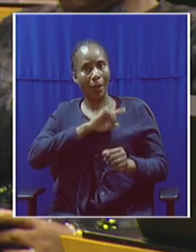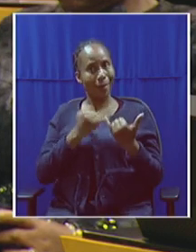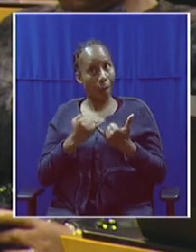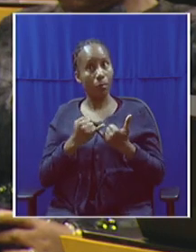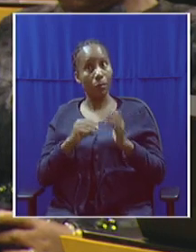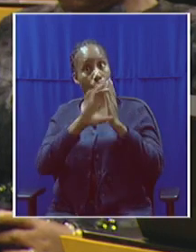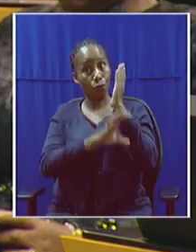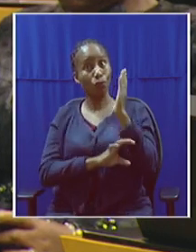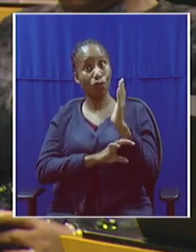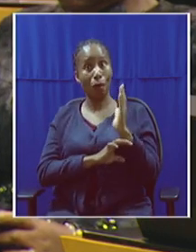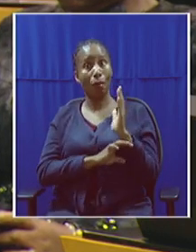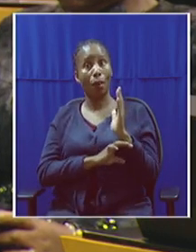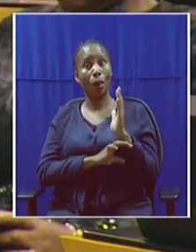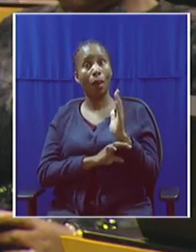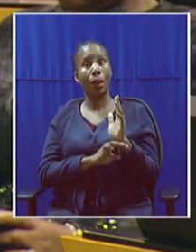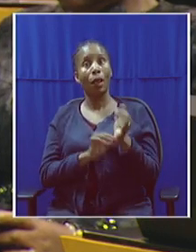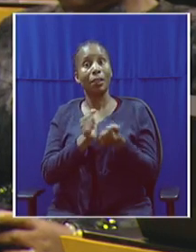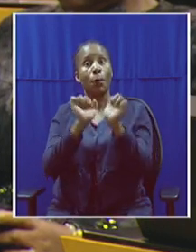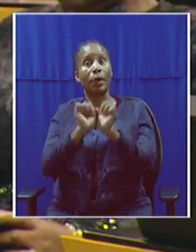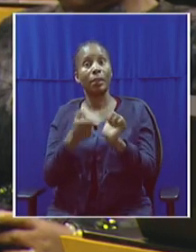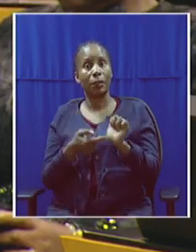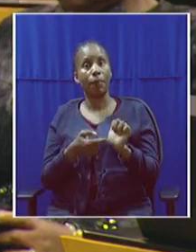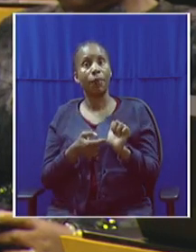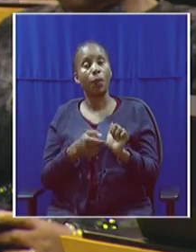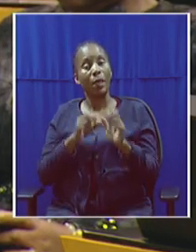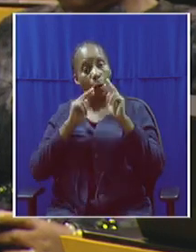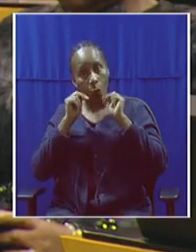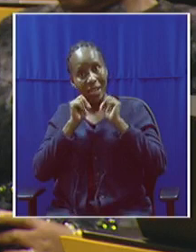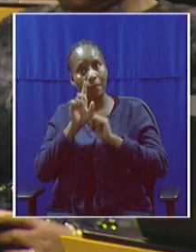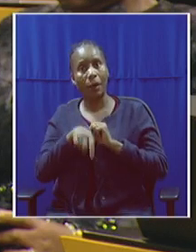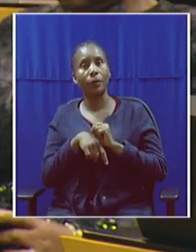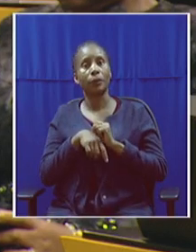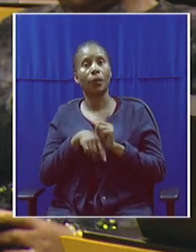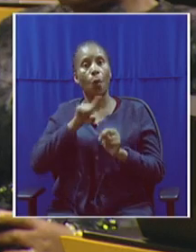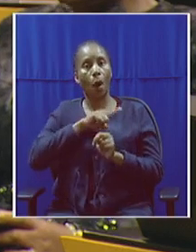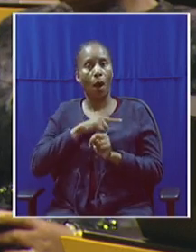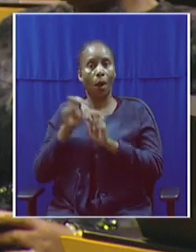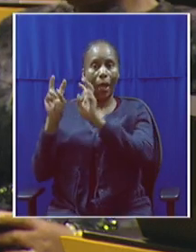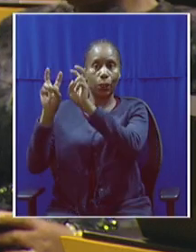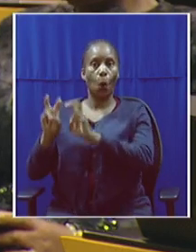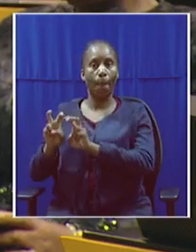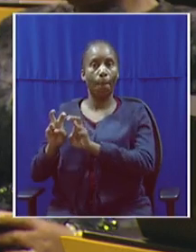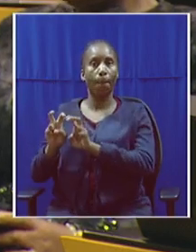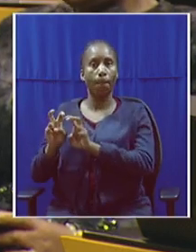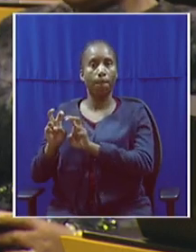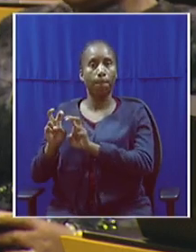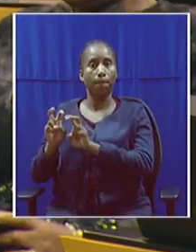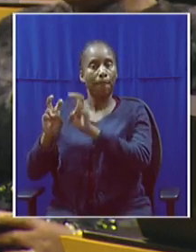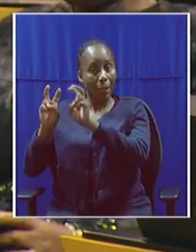democracy you talk to those producers because escom escom